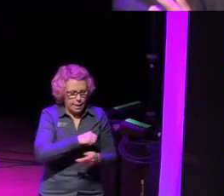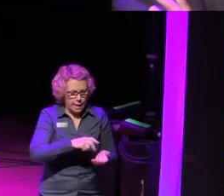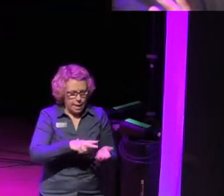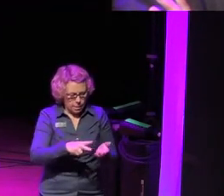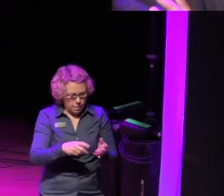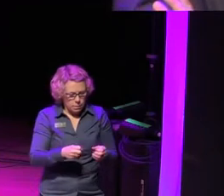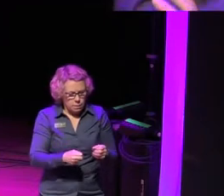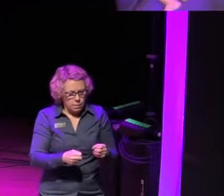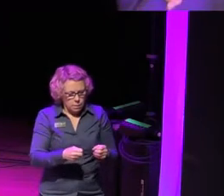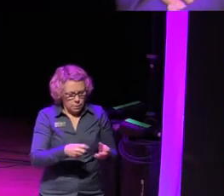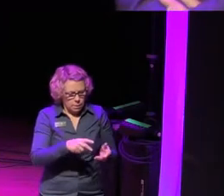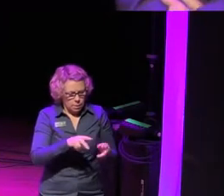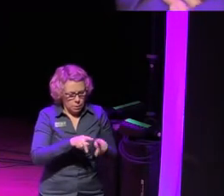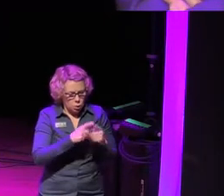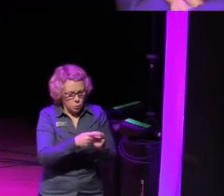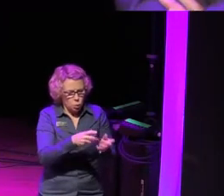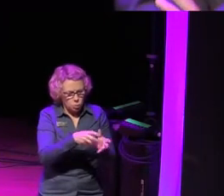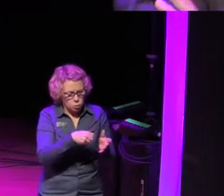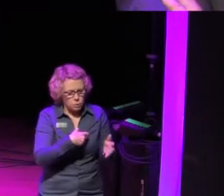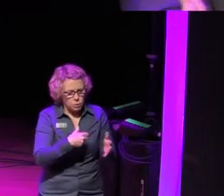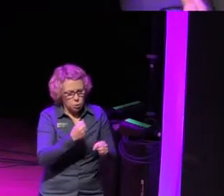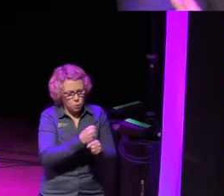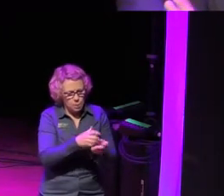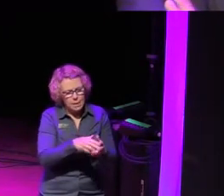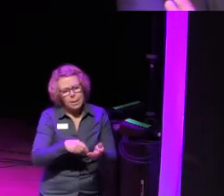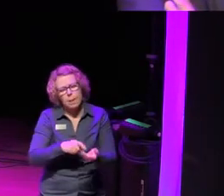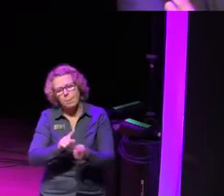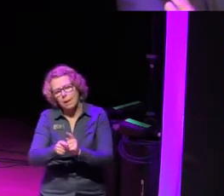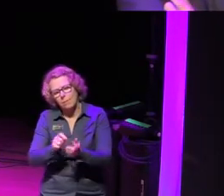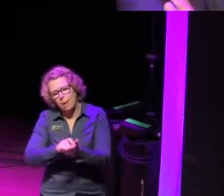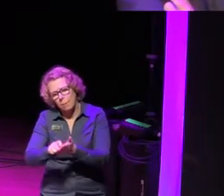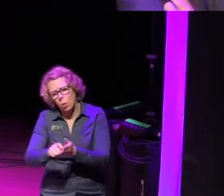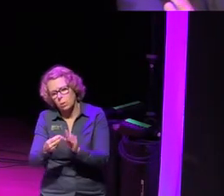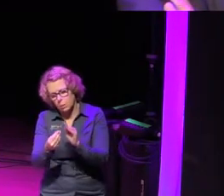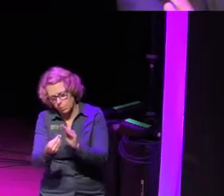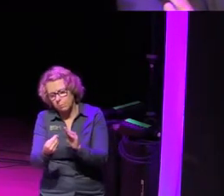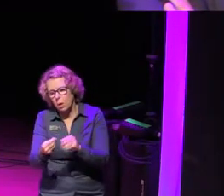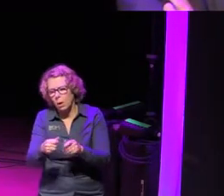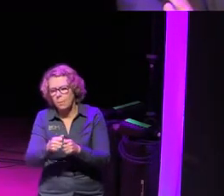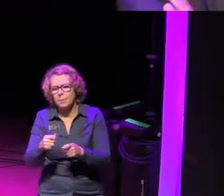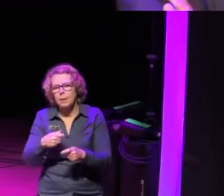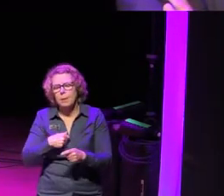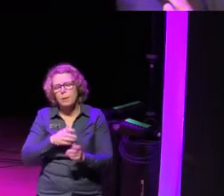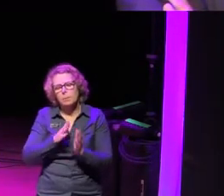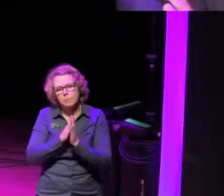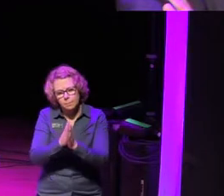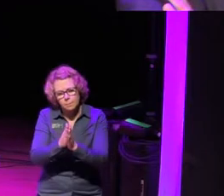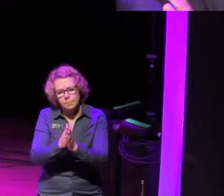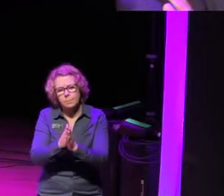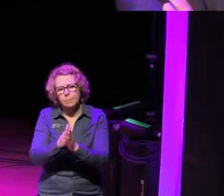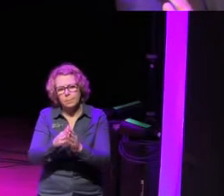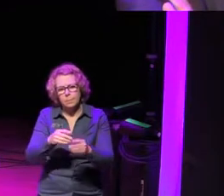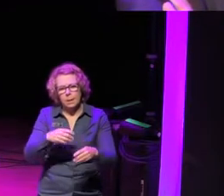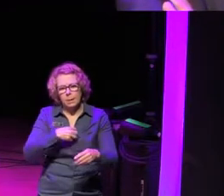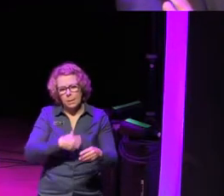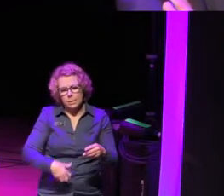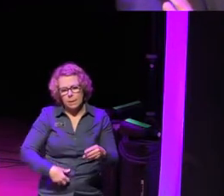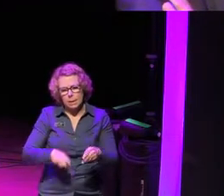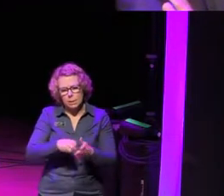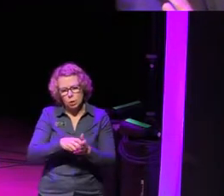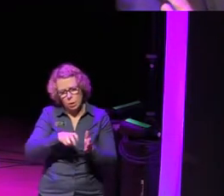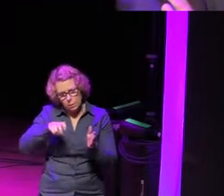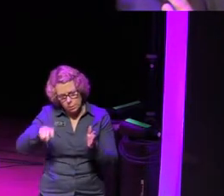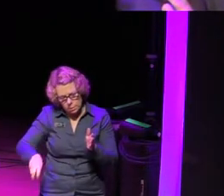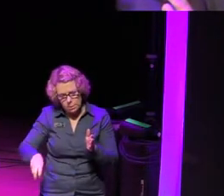People, instead, they went for the president and asked the president to resign, and they had a hashtag,